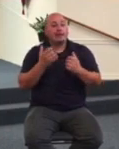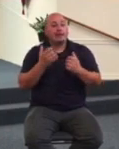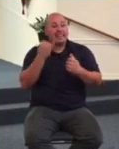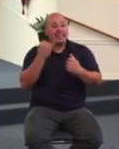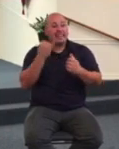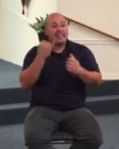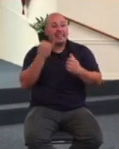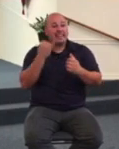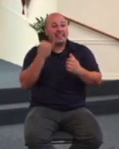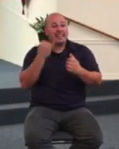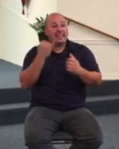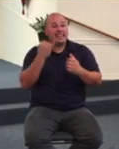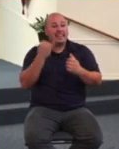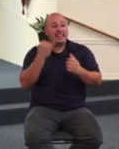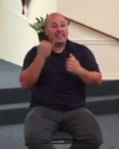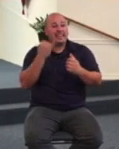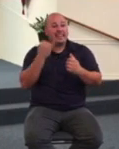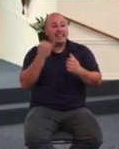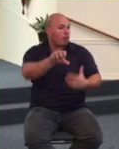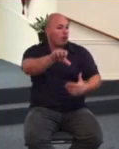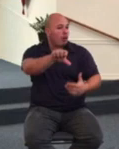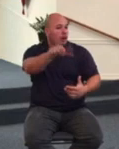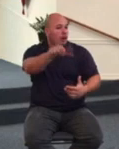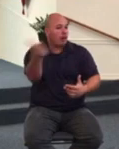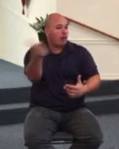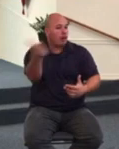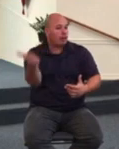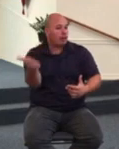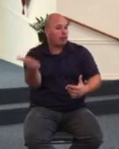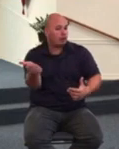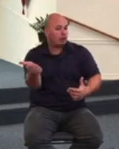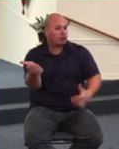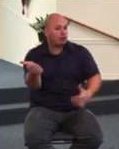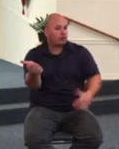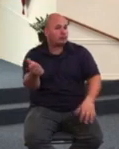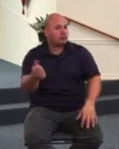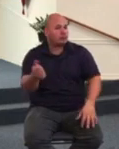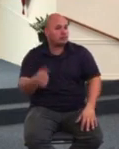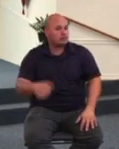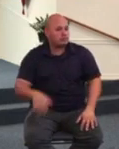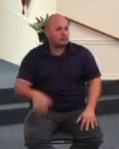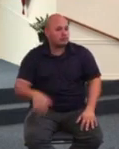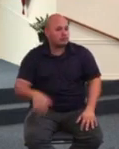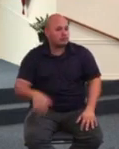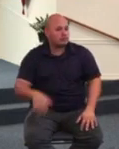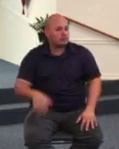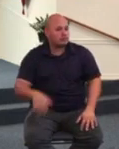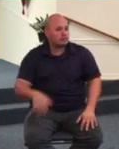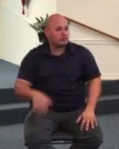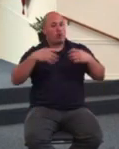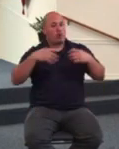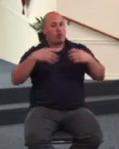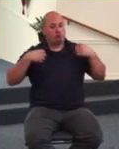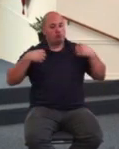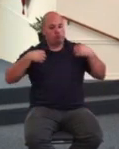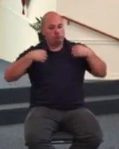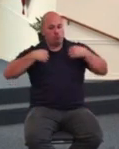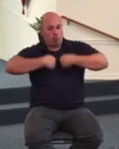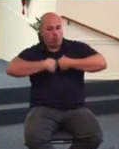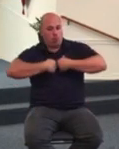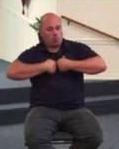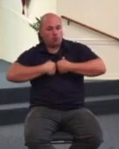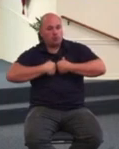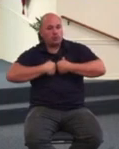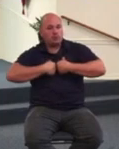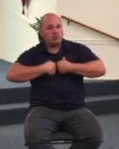them the other also. If someone takes your coat, do not withhold your shirt from them.